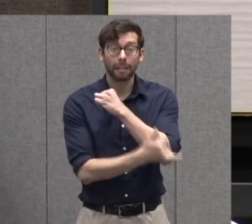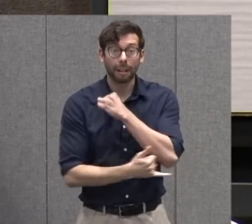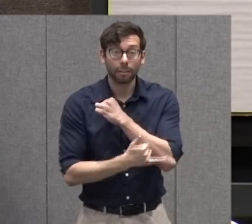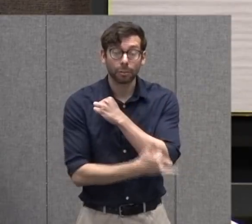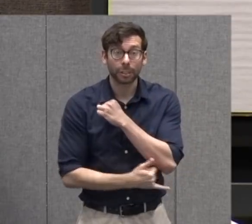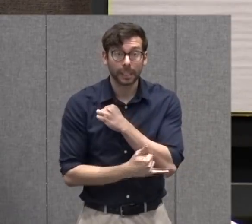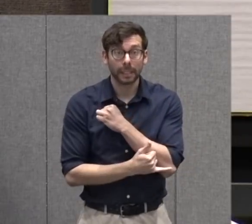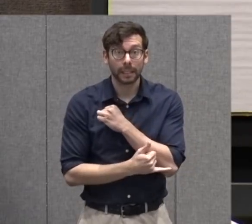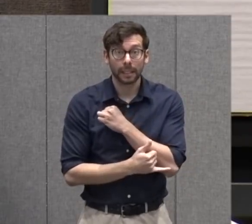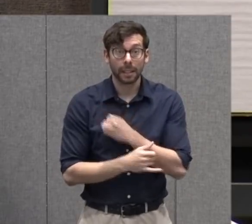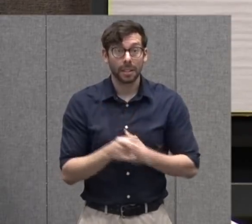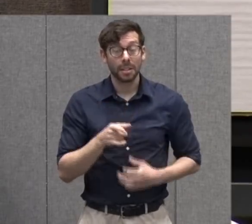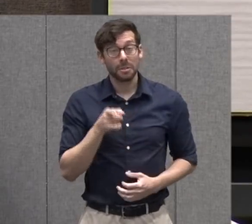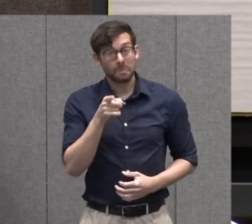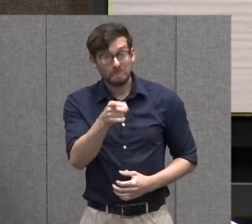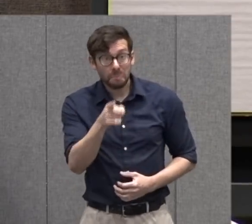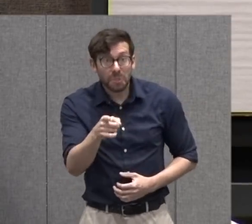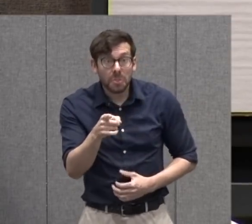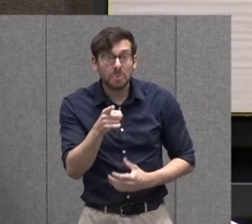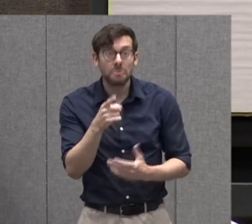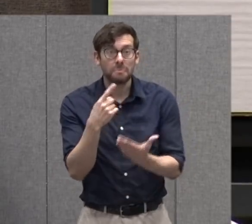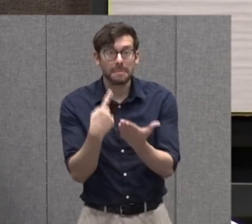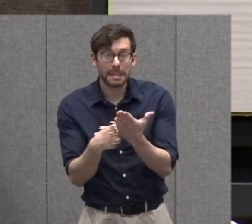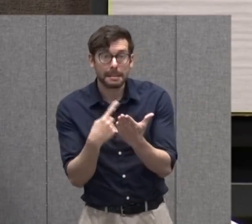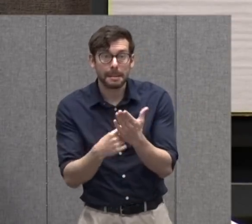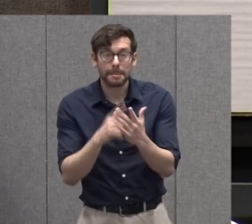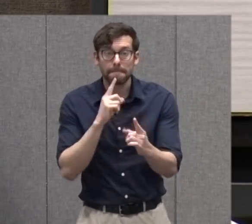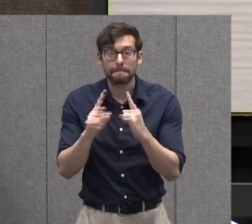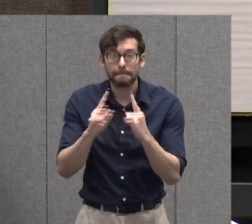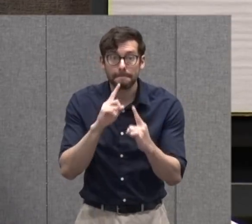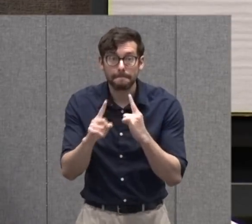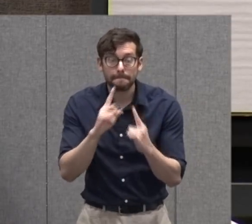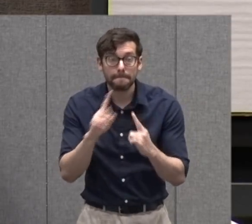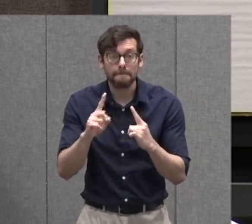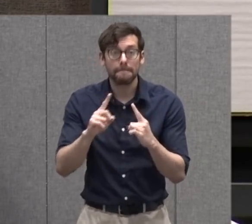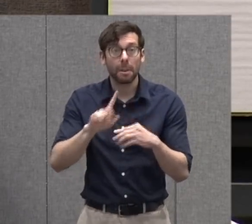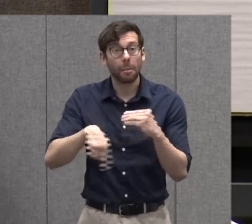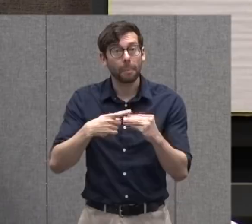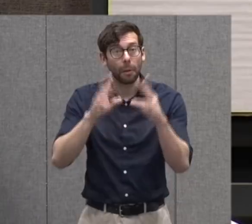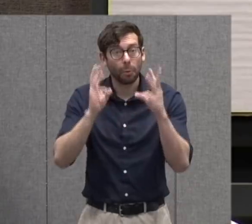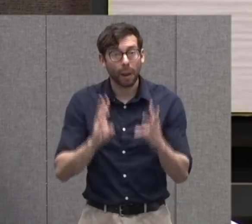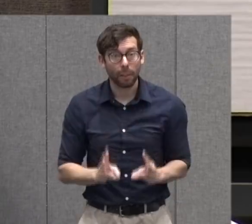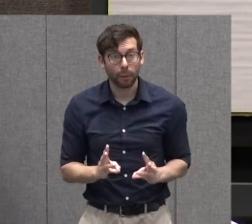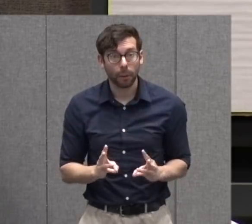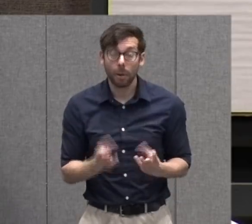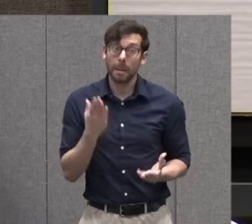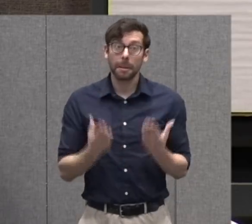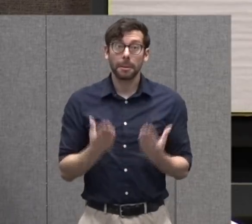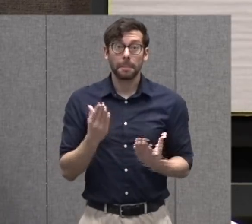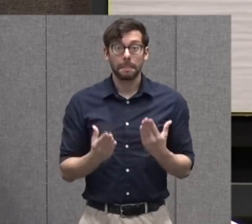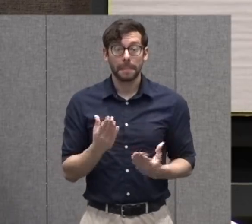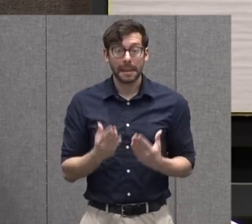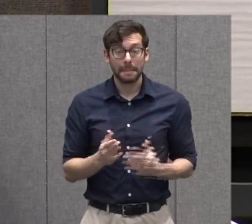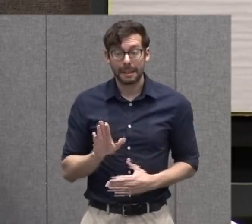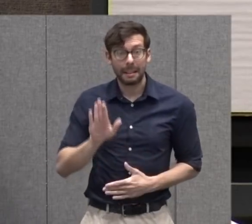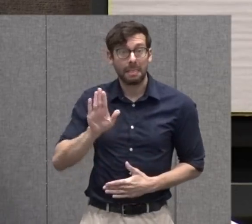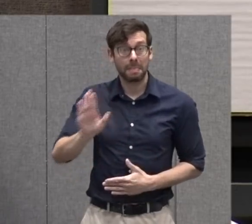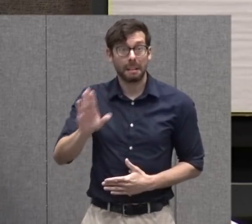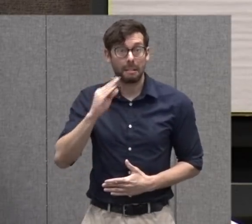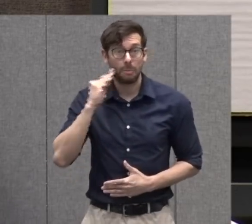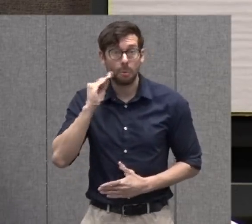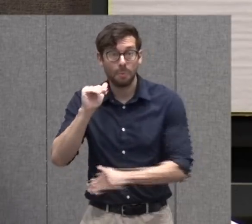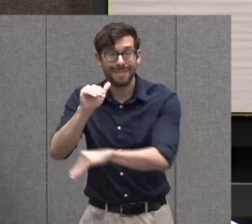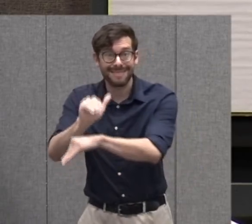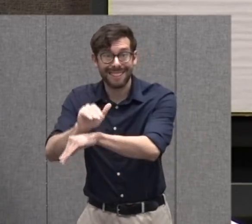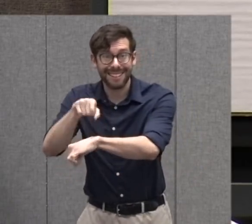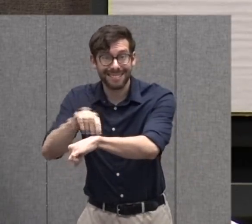about the weather? Is the weather very different where they are? Is it nighttime where they are and it's daytime where you are?